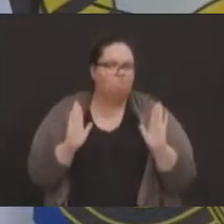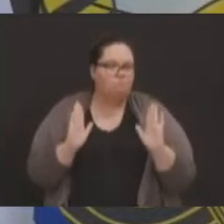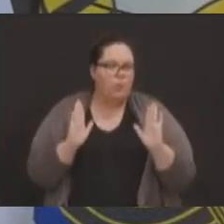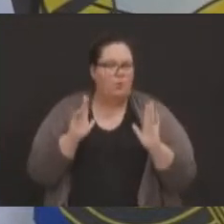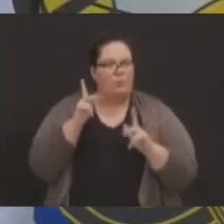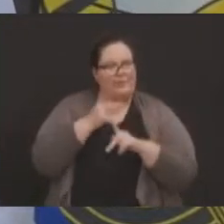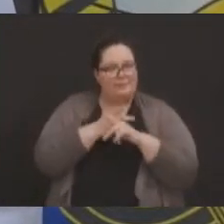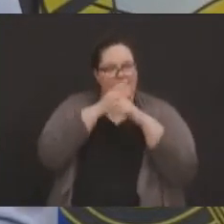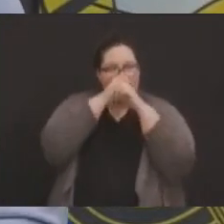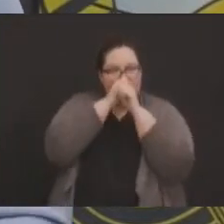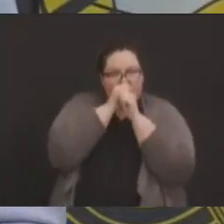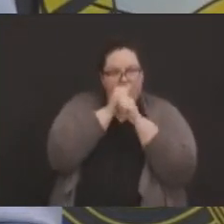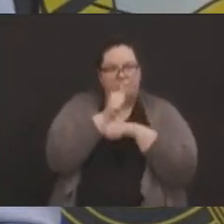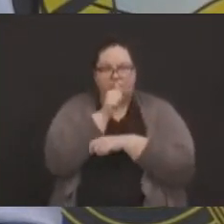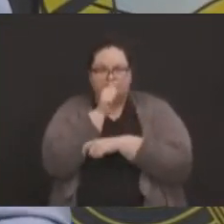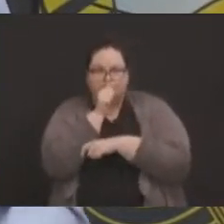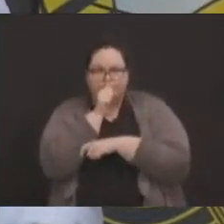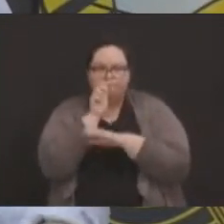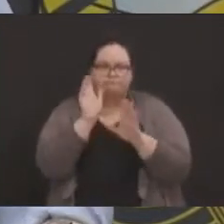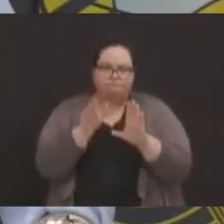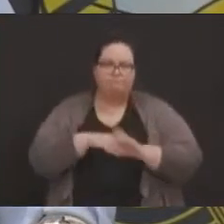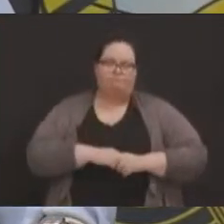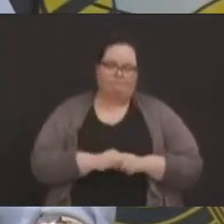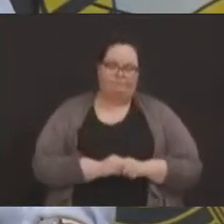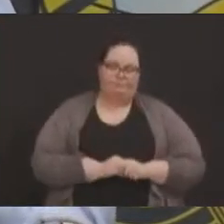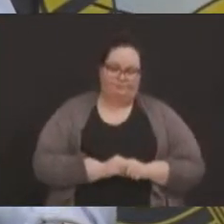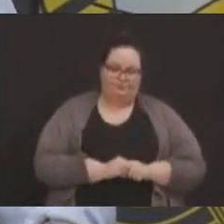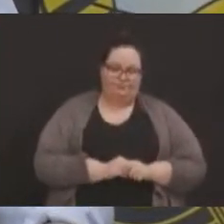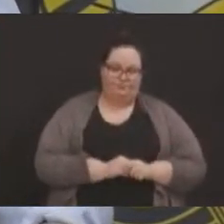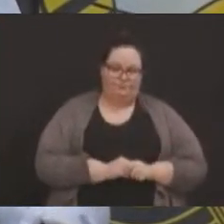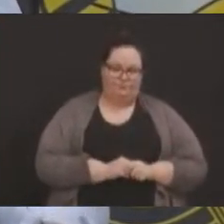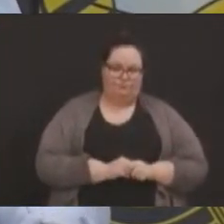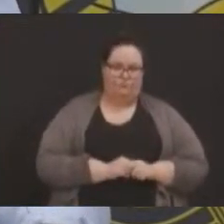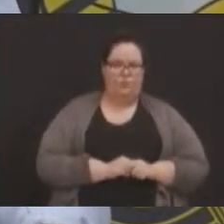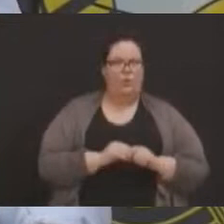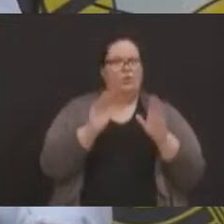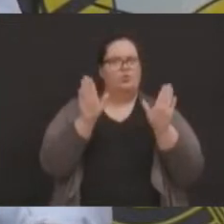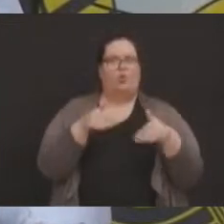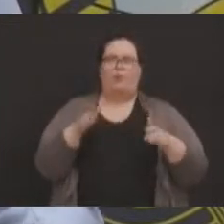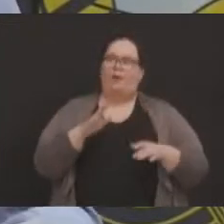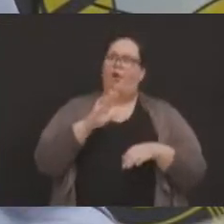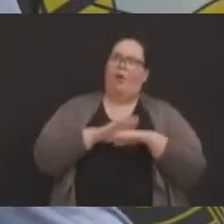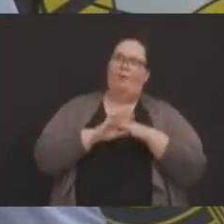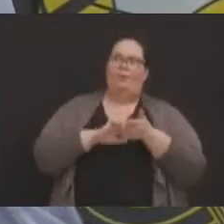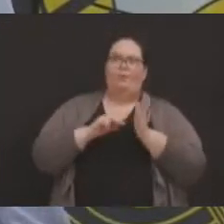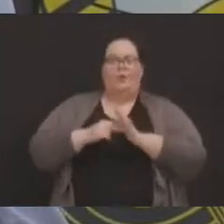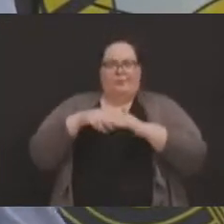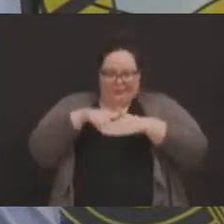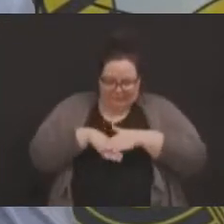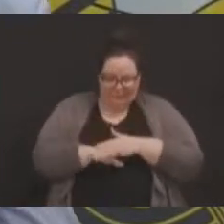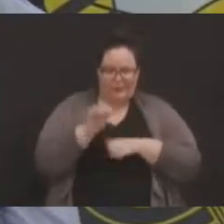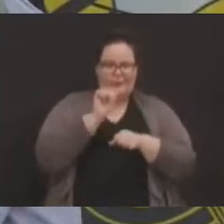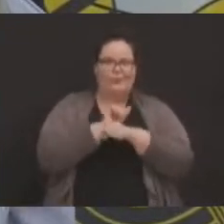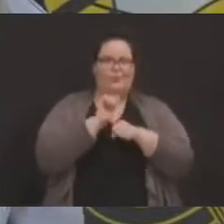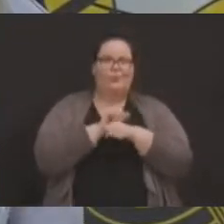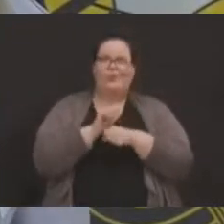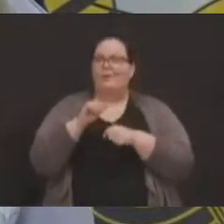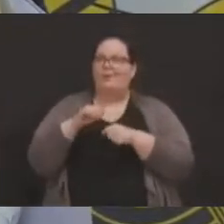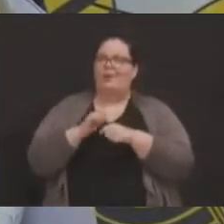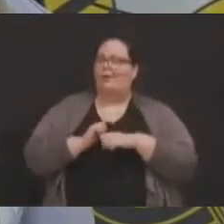vulnerable setting. Anyway, that gives us a picture of Zone 2. For Zone 3, let's look at that